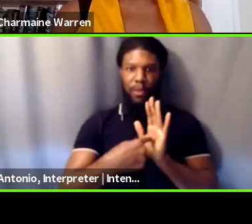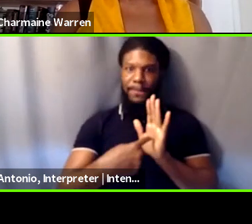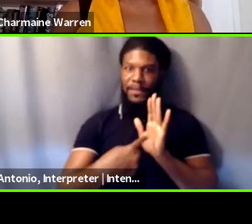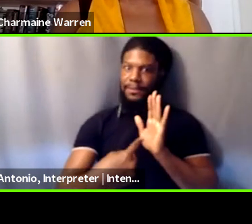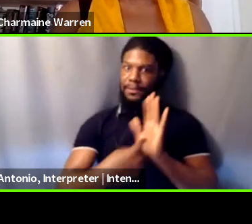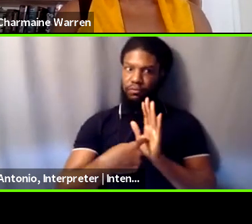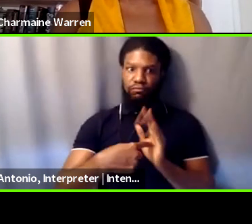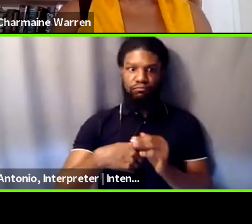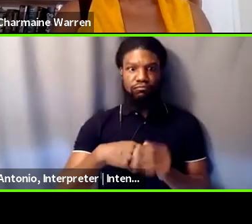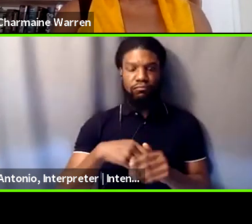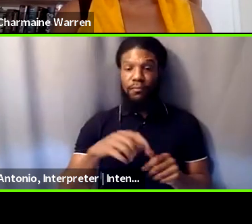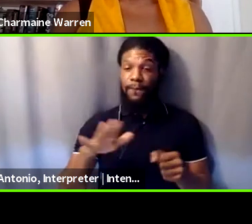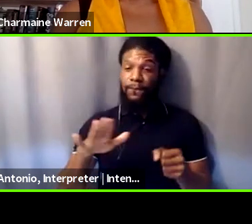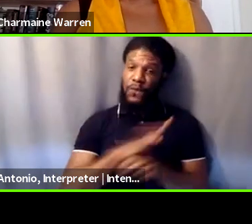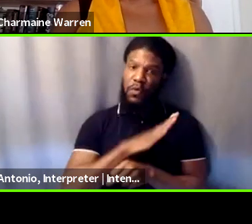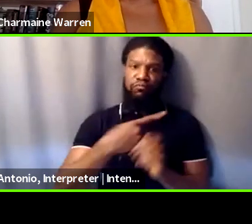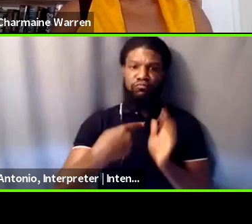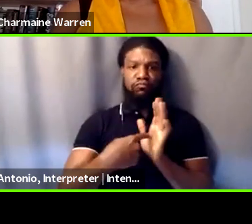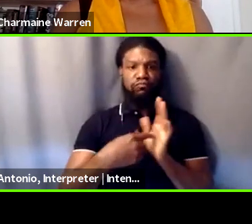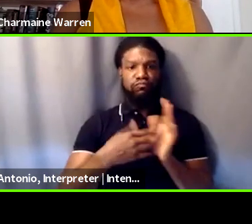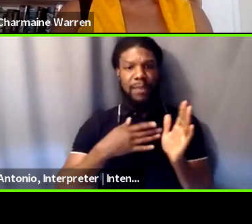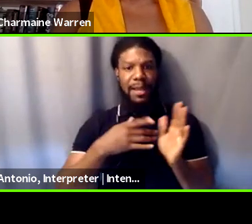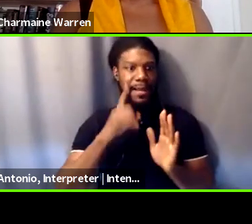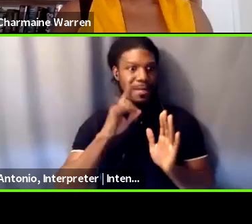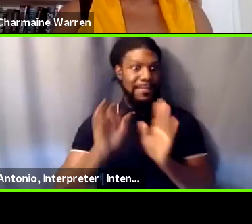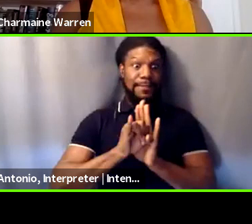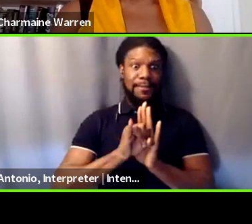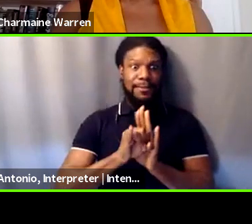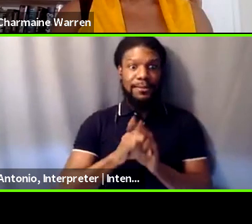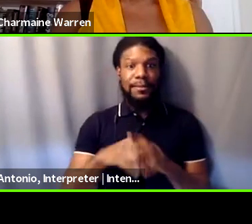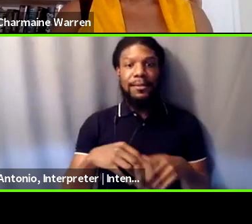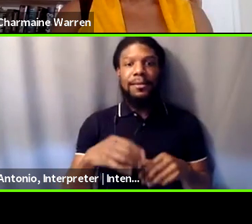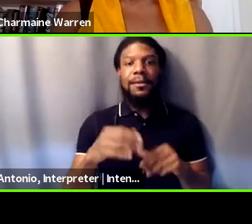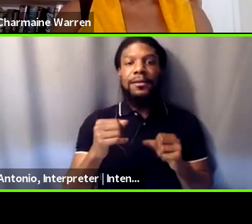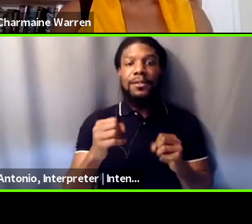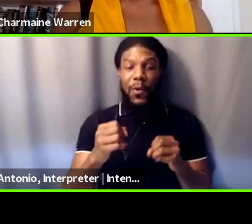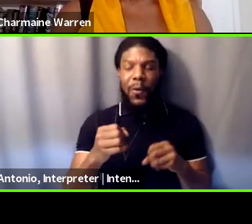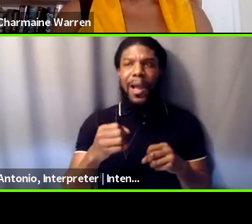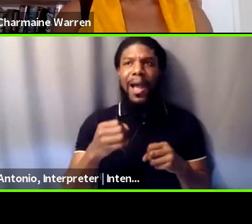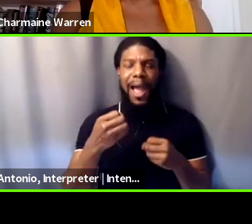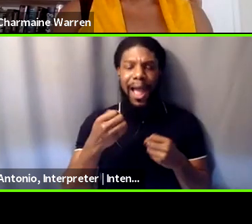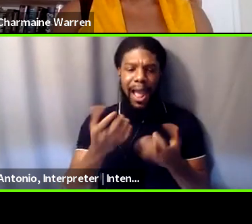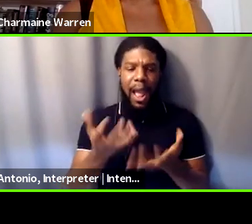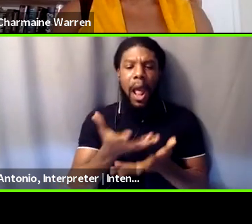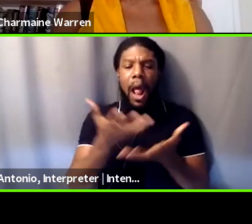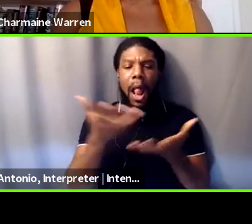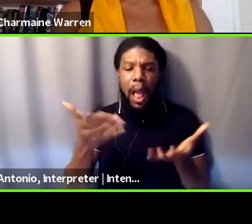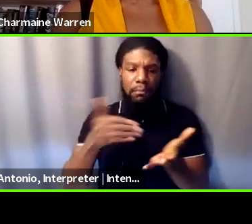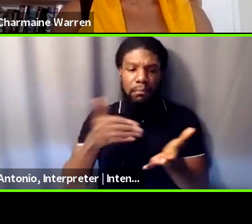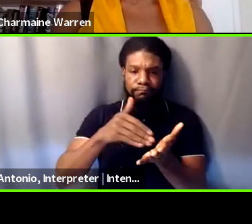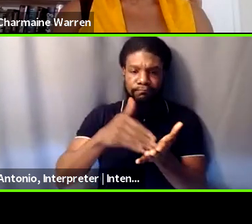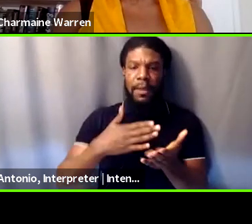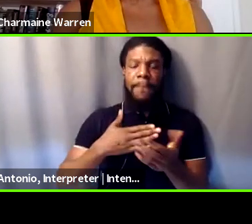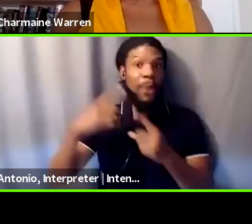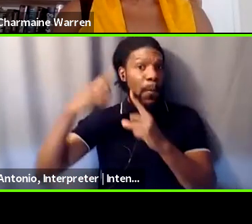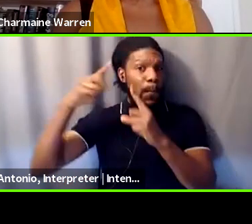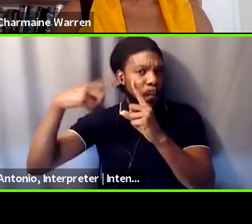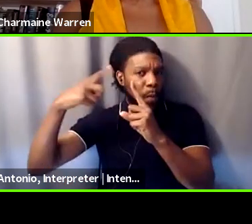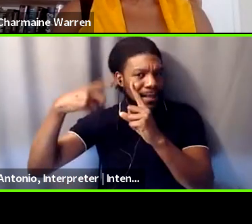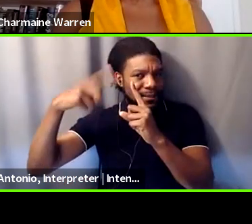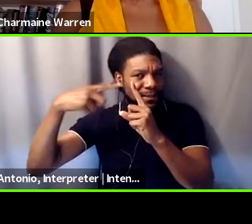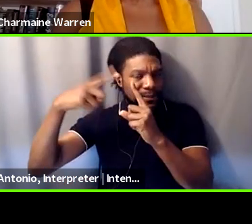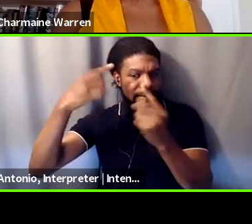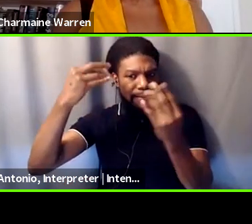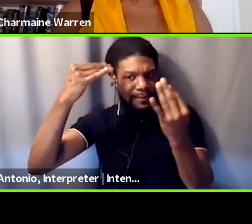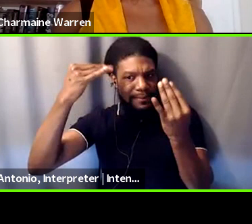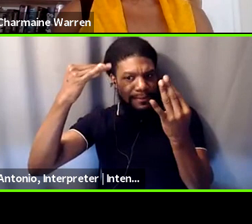I fill the room with laughter, because a lot of how I process things ends up in going laugh. Like, grief